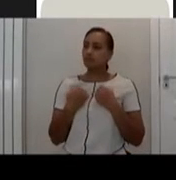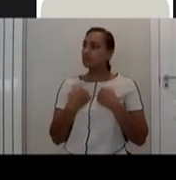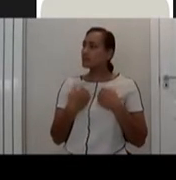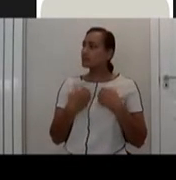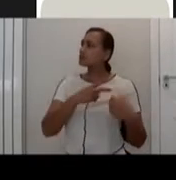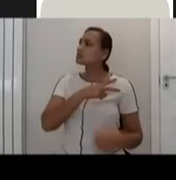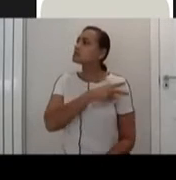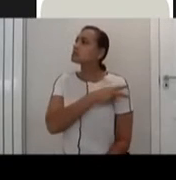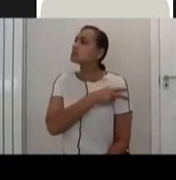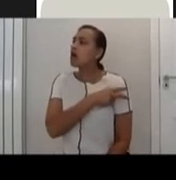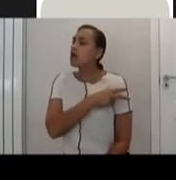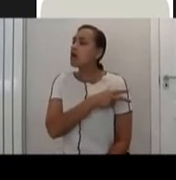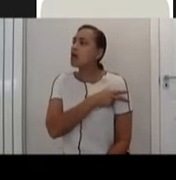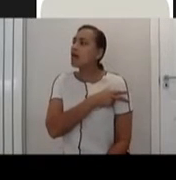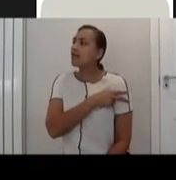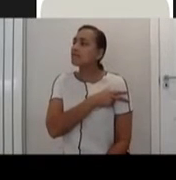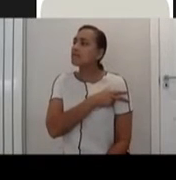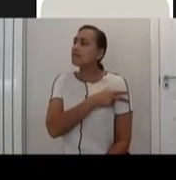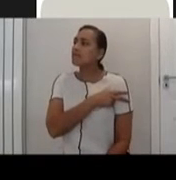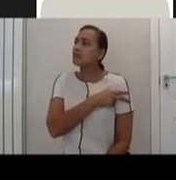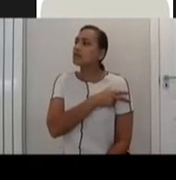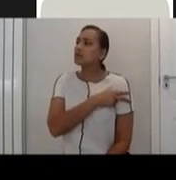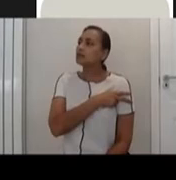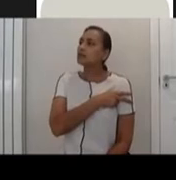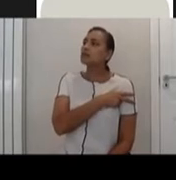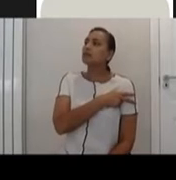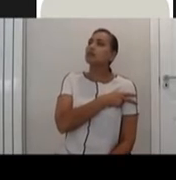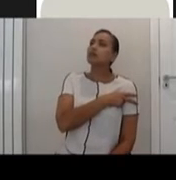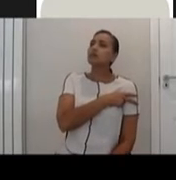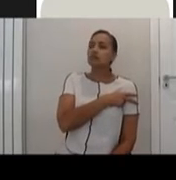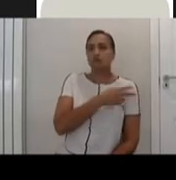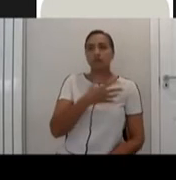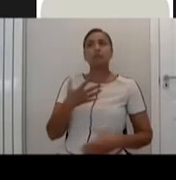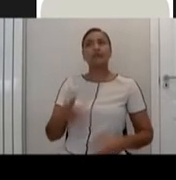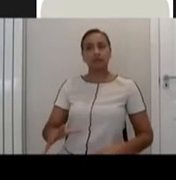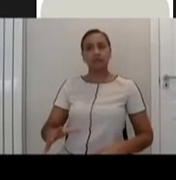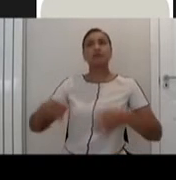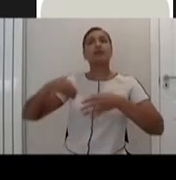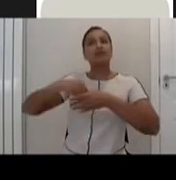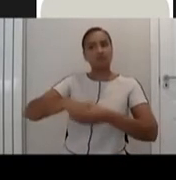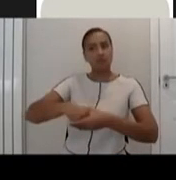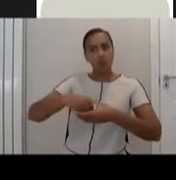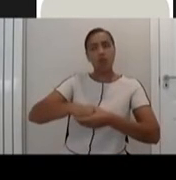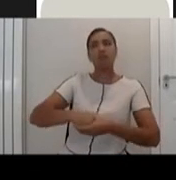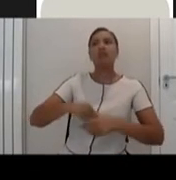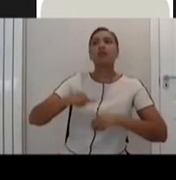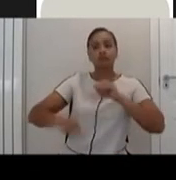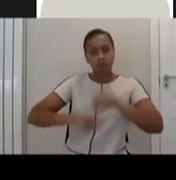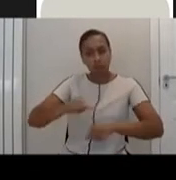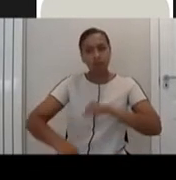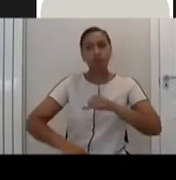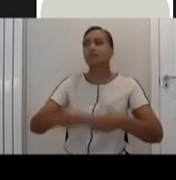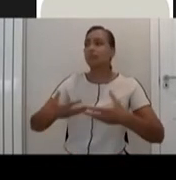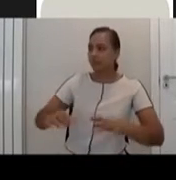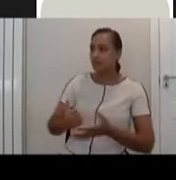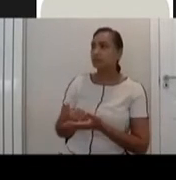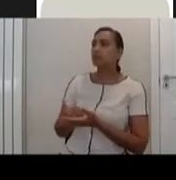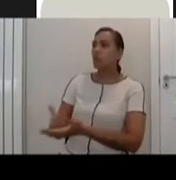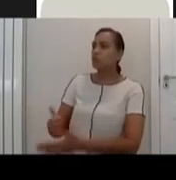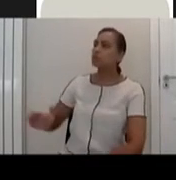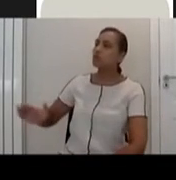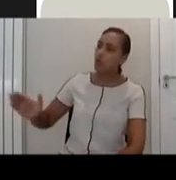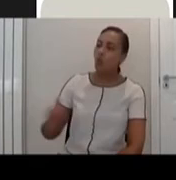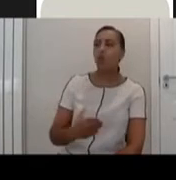staff were sort of diverted into supporting those individuals from